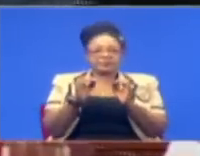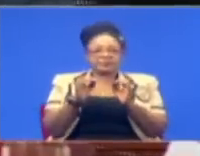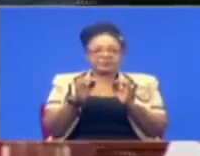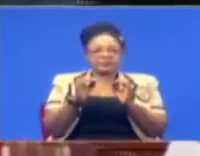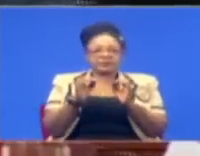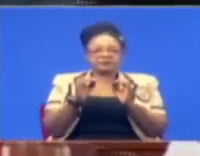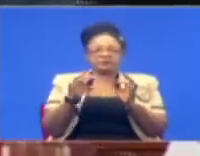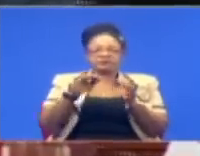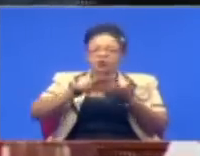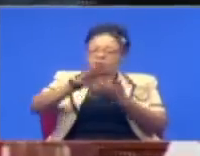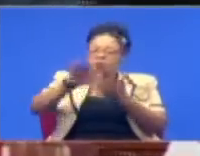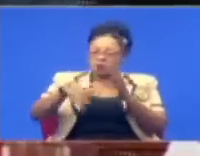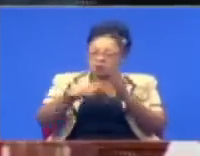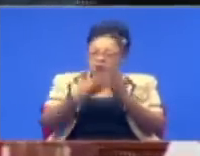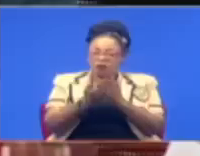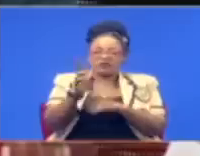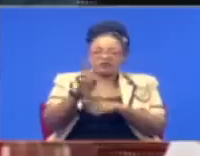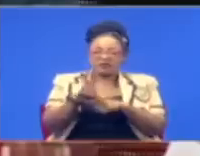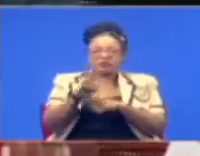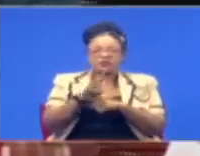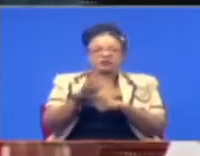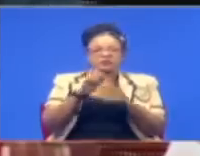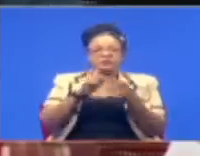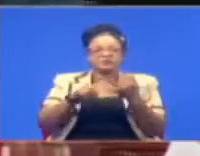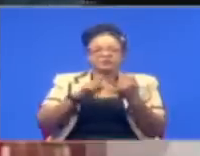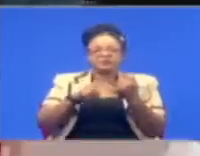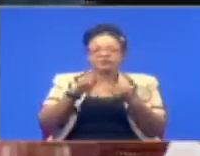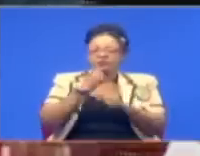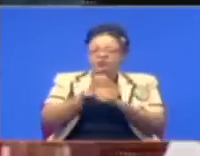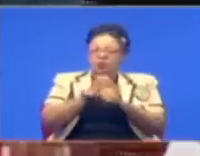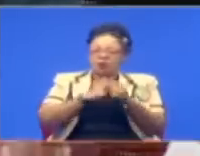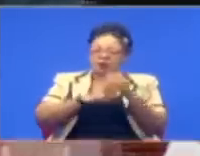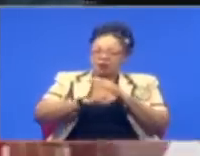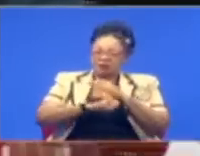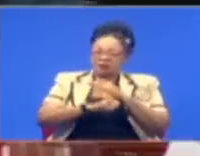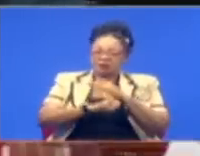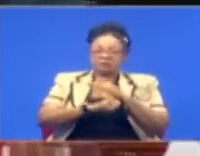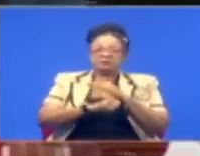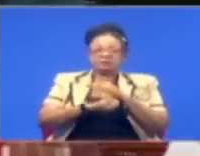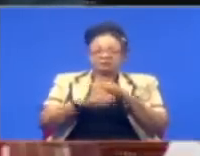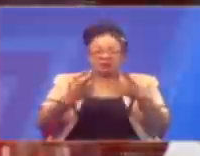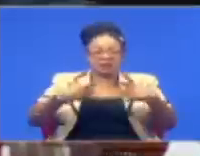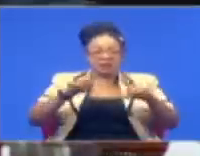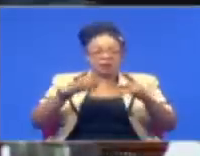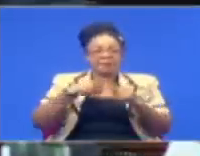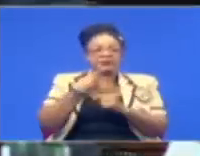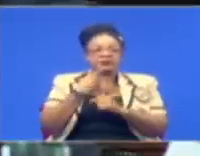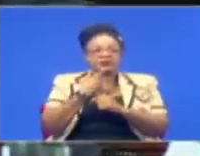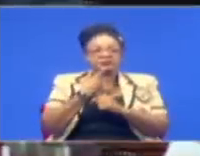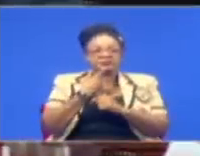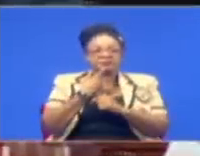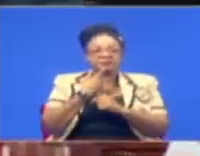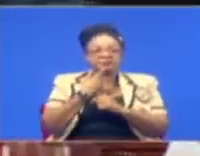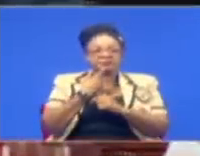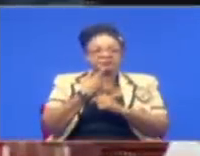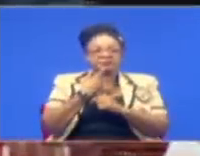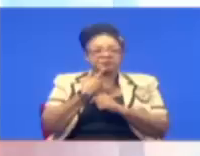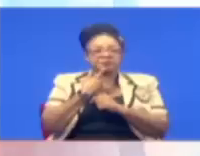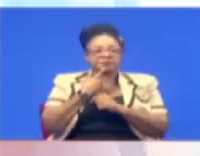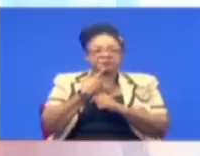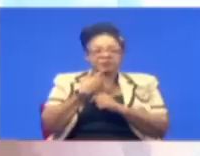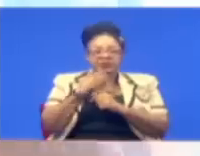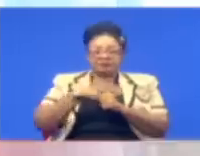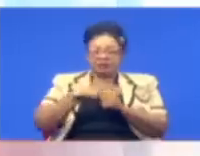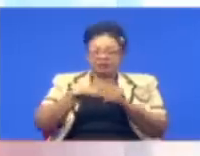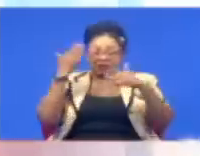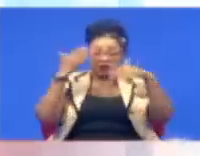those values. I'll bring the values of hard work. Allow me to say this, my lord. In this career